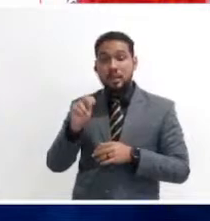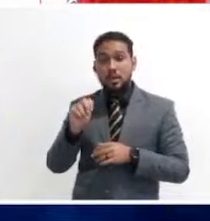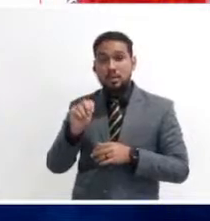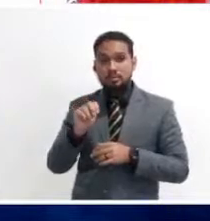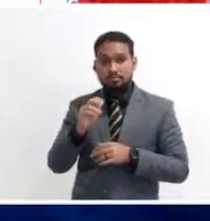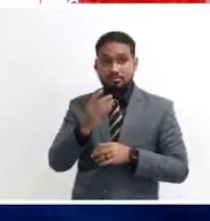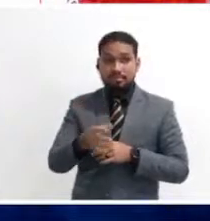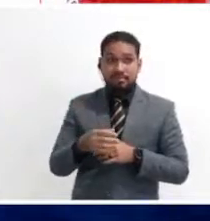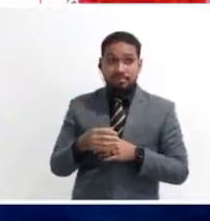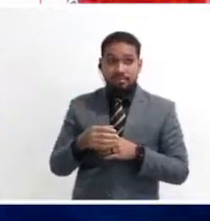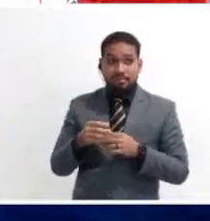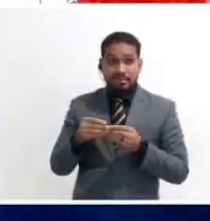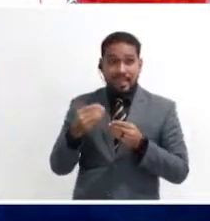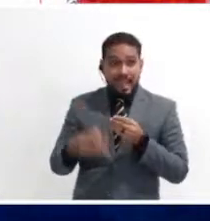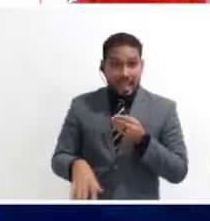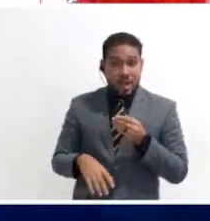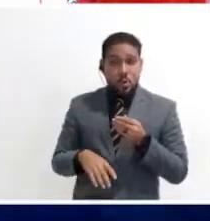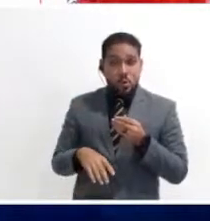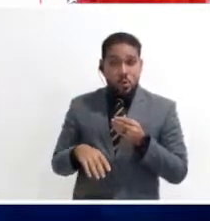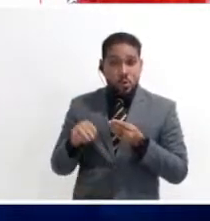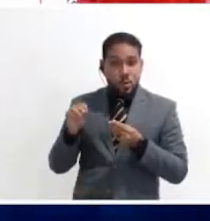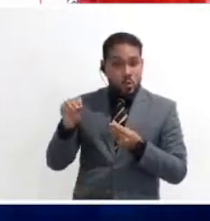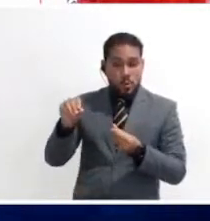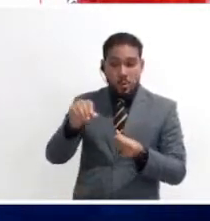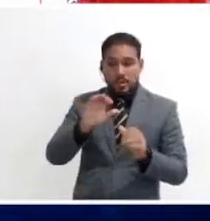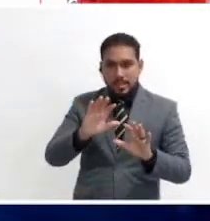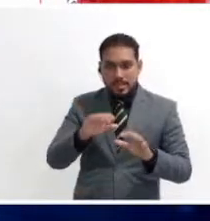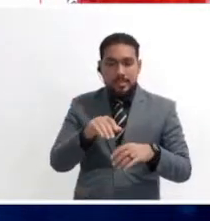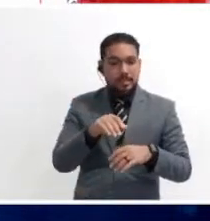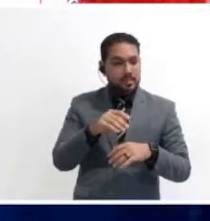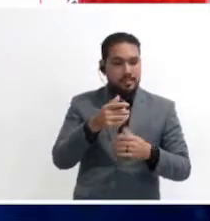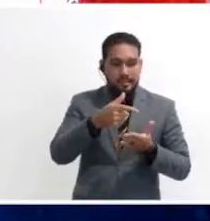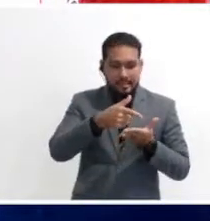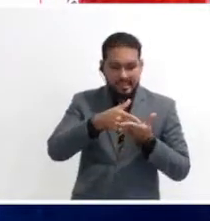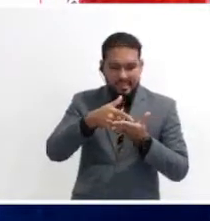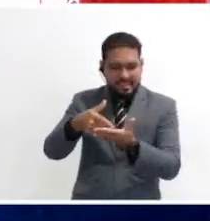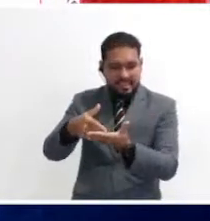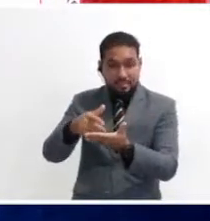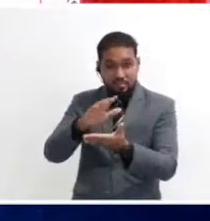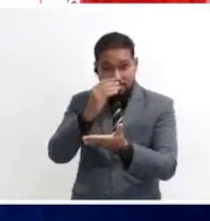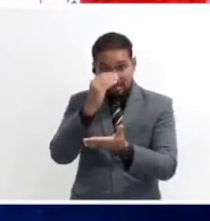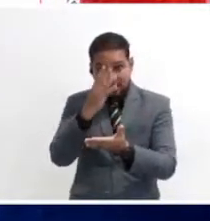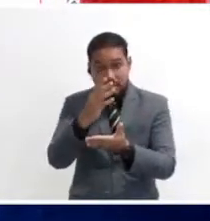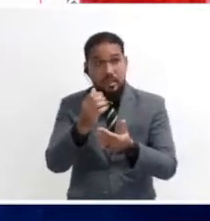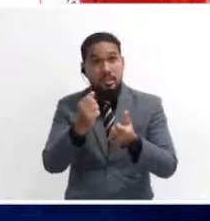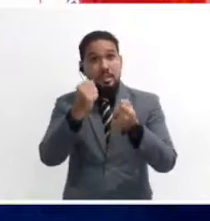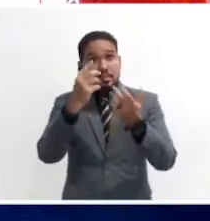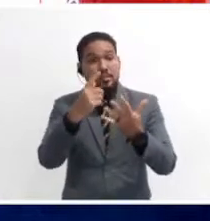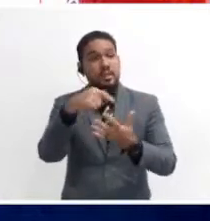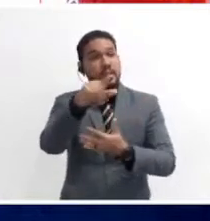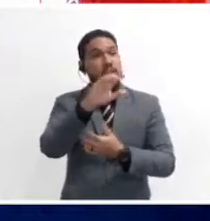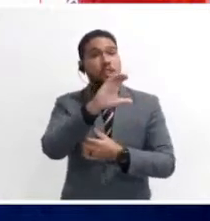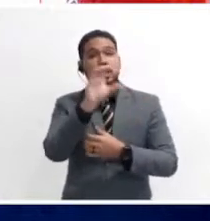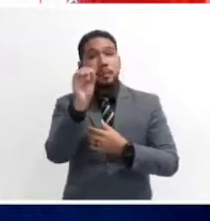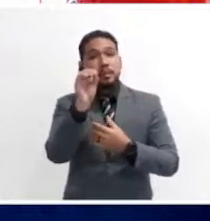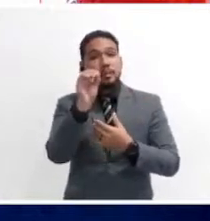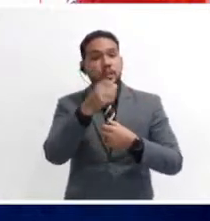and the other is that there's not a whole lot of suppliers. So essentially you're limited to going to